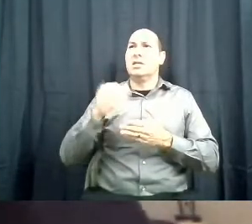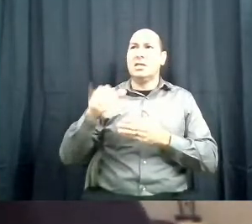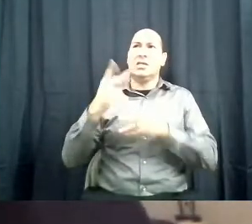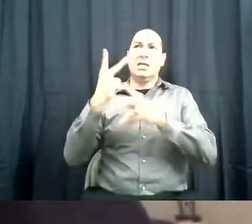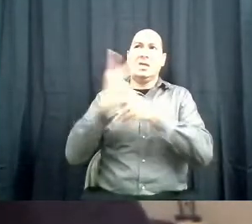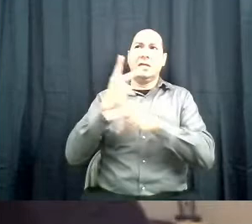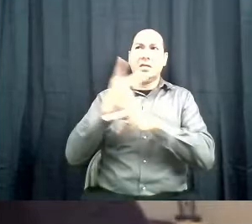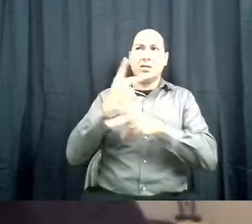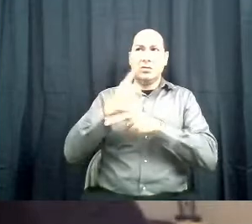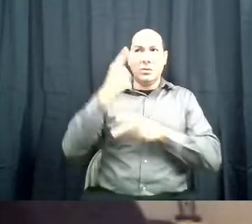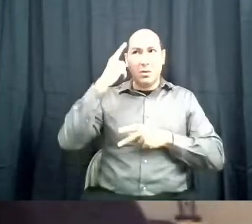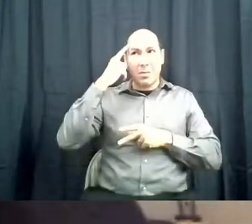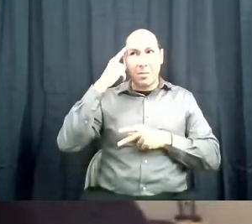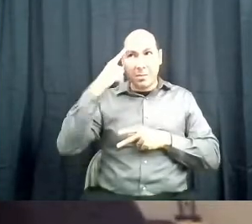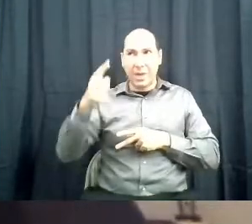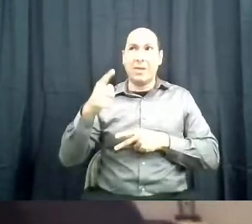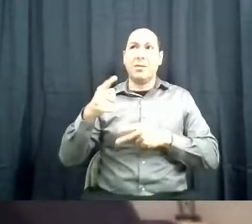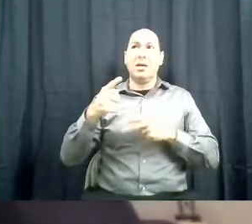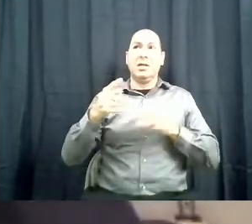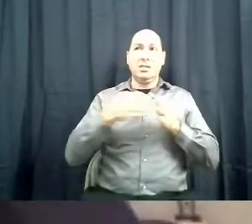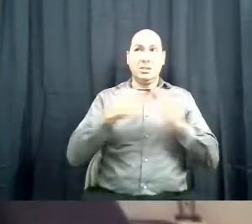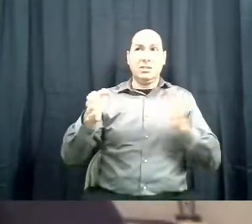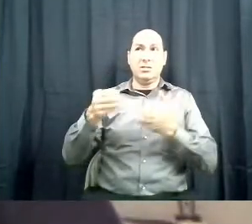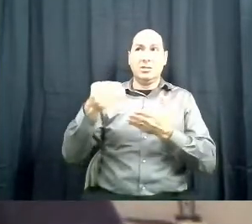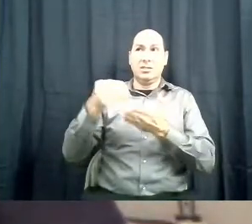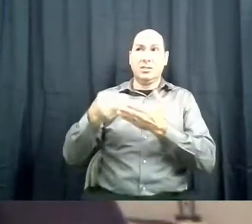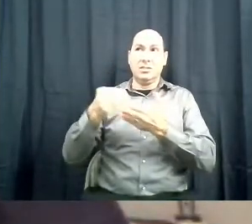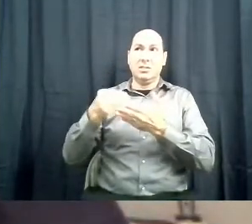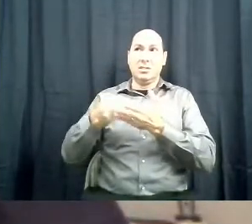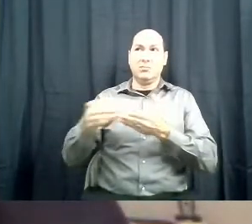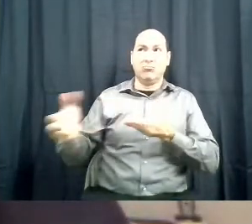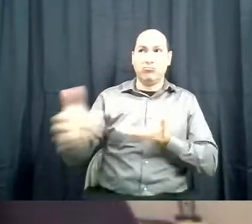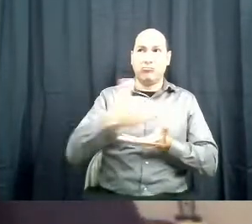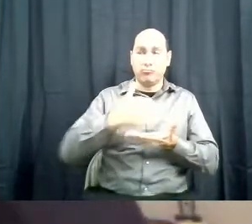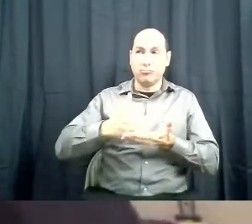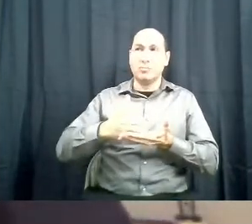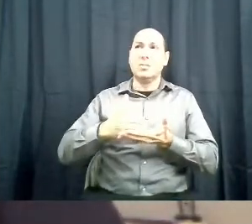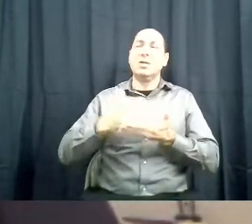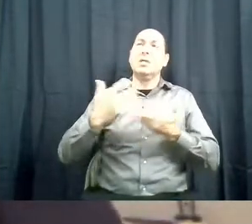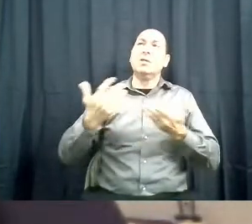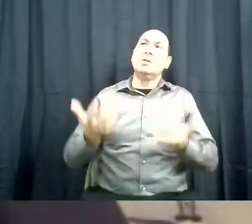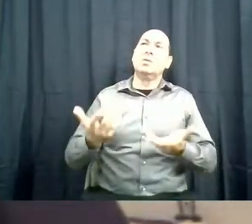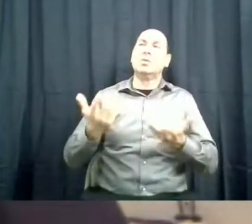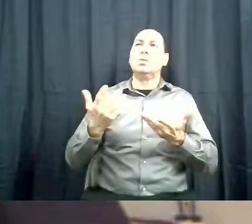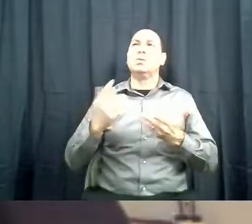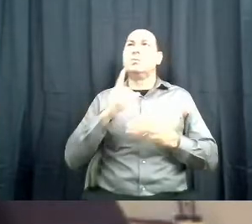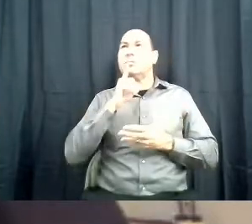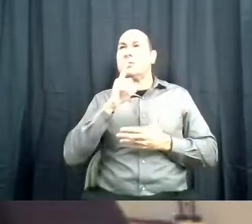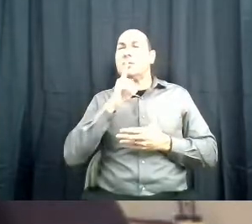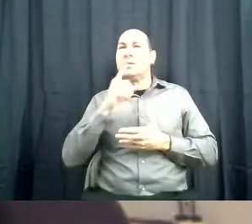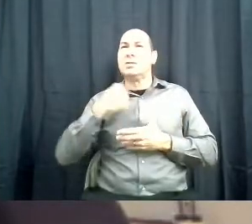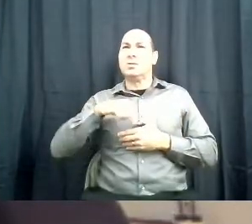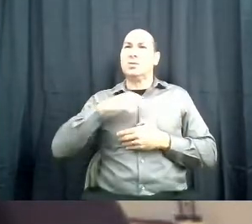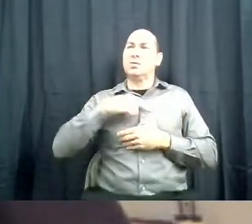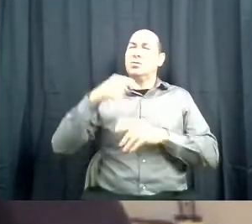plan, $770 million. And so at what point are we going to